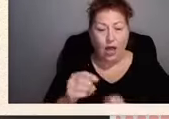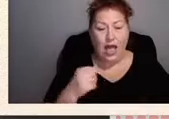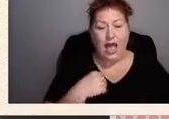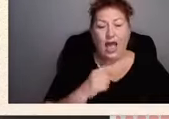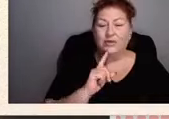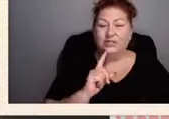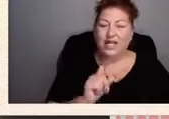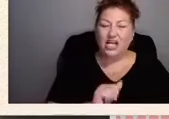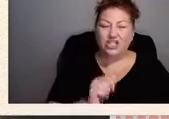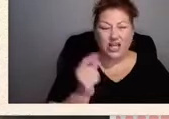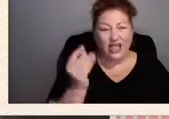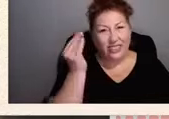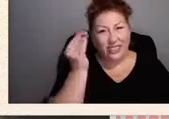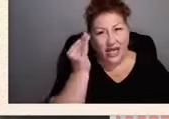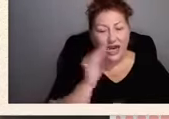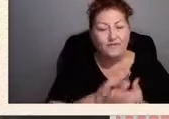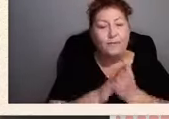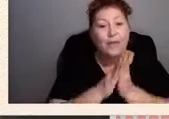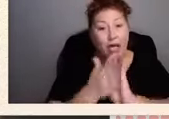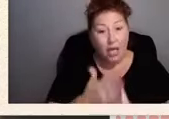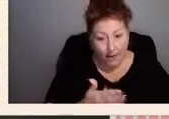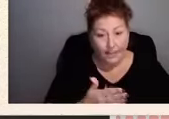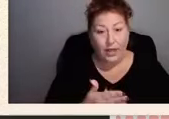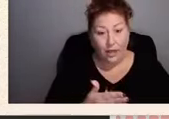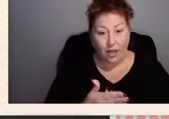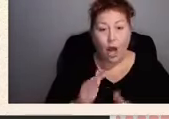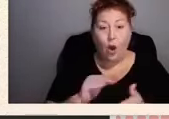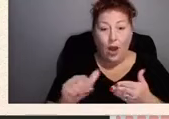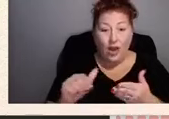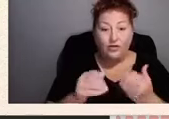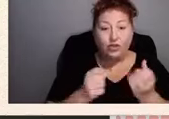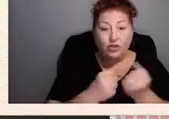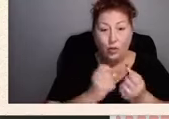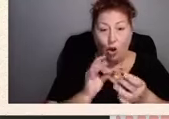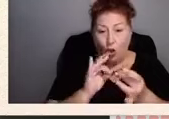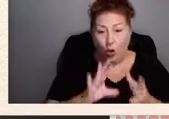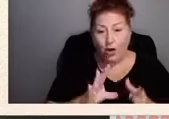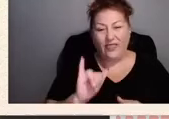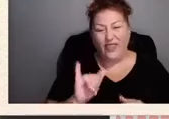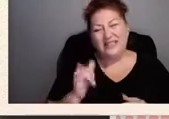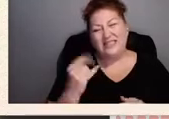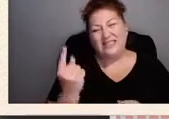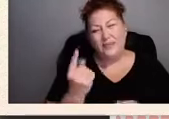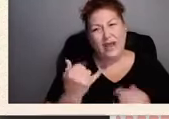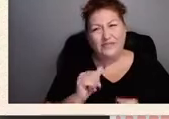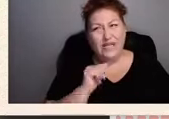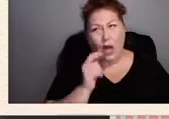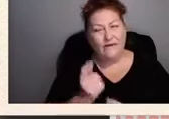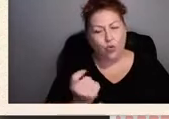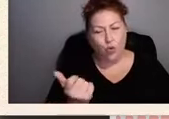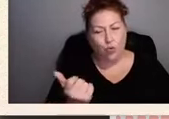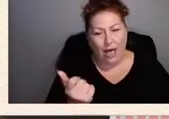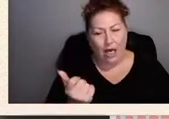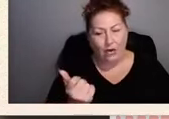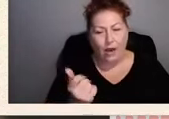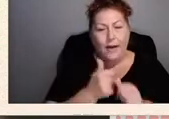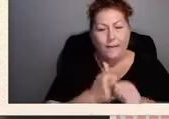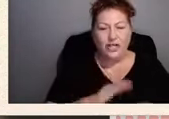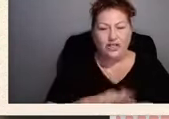of becoming a waiver support coordinator, and that's something that I still haven't ruled out based on my social work